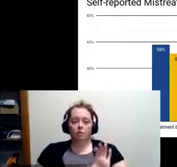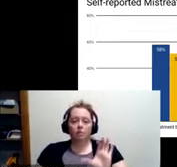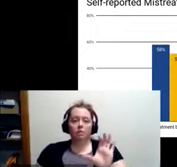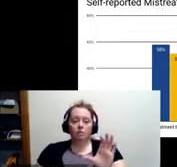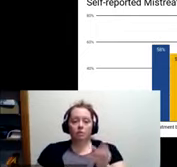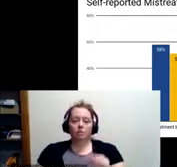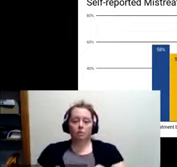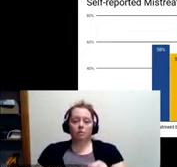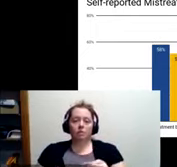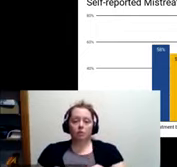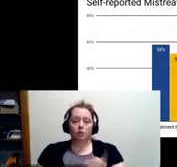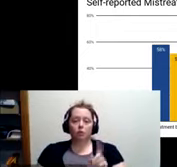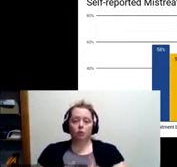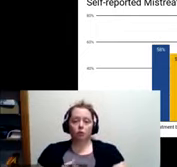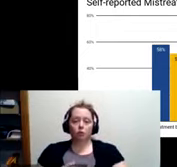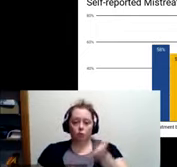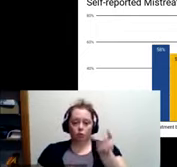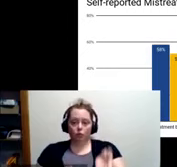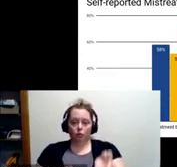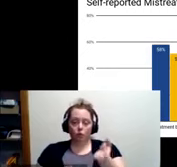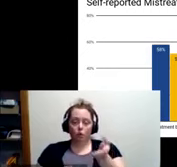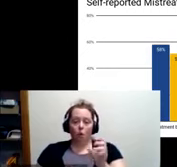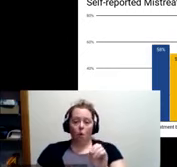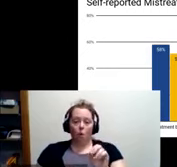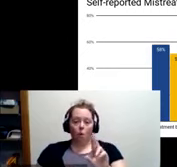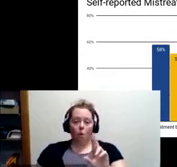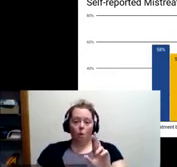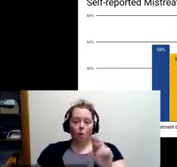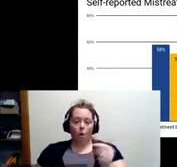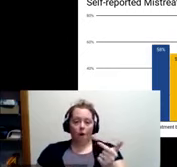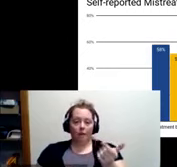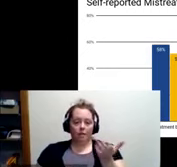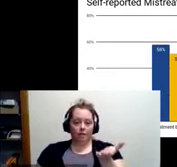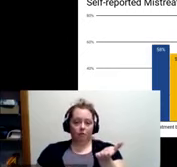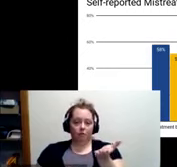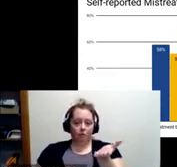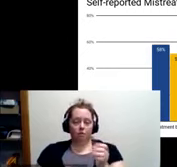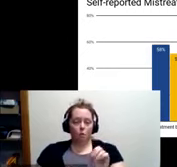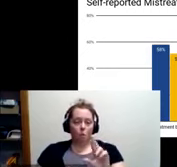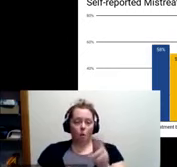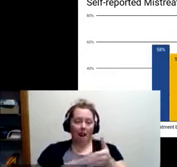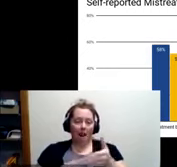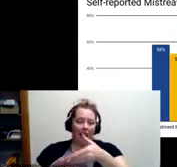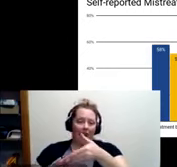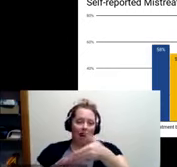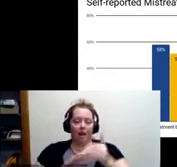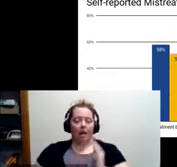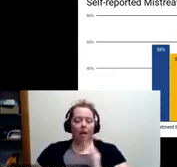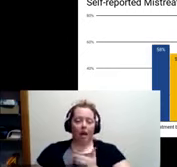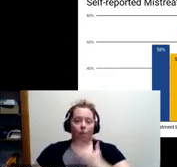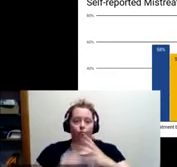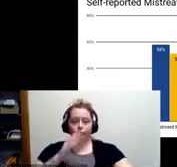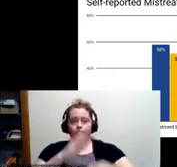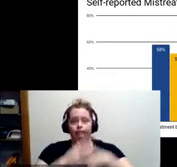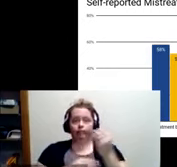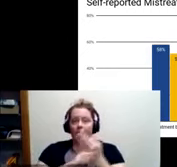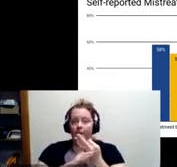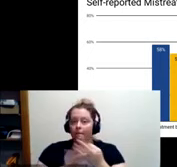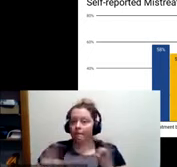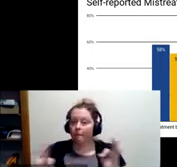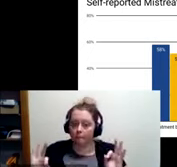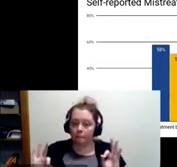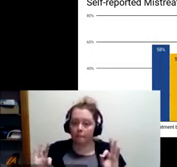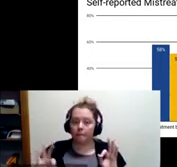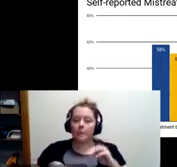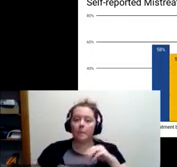This is how we find liberation for trans and non-binary people that are inside in the jail